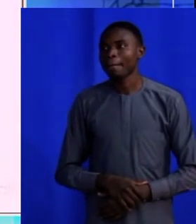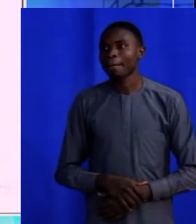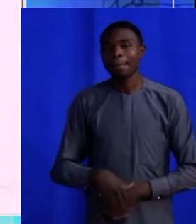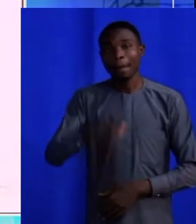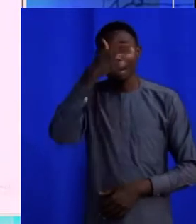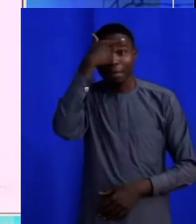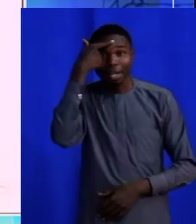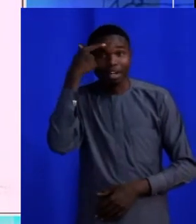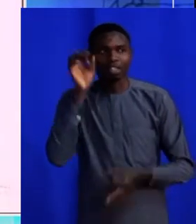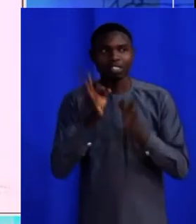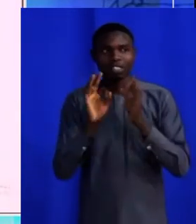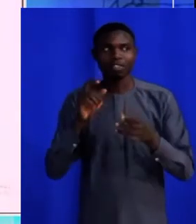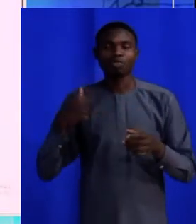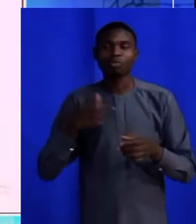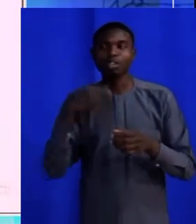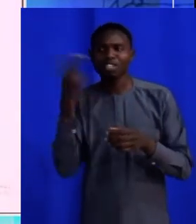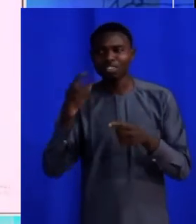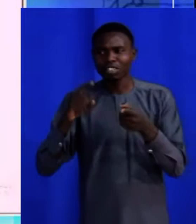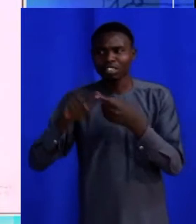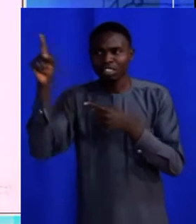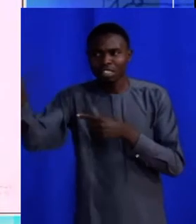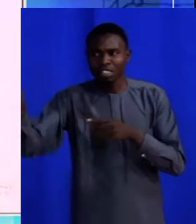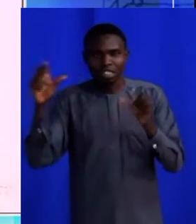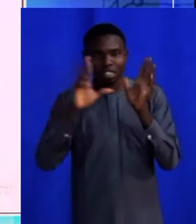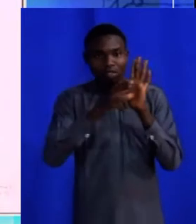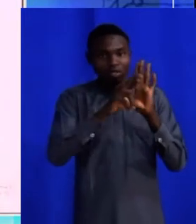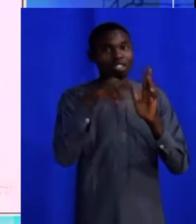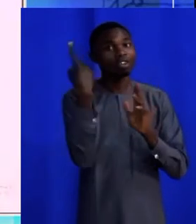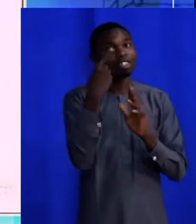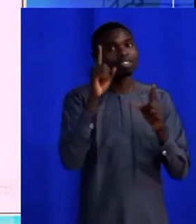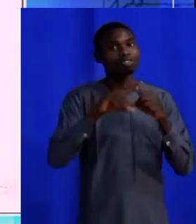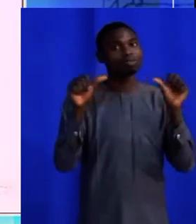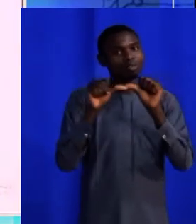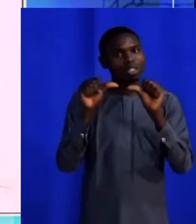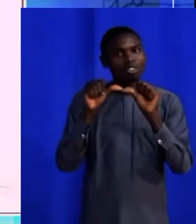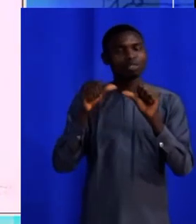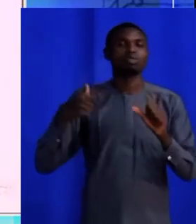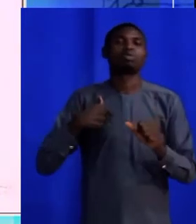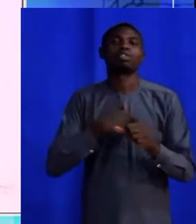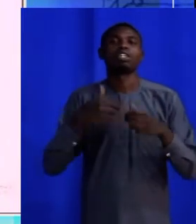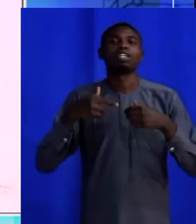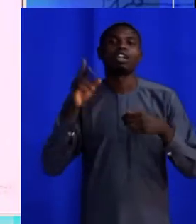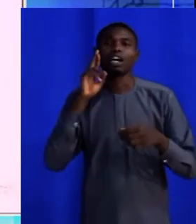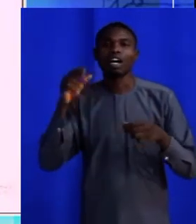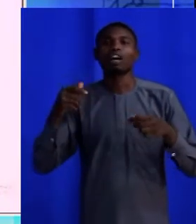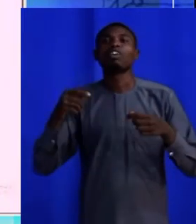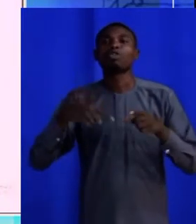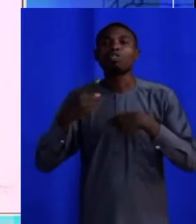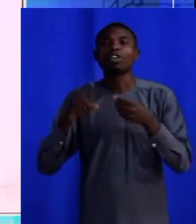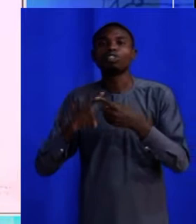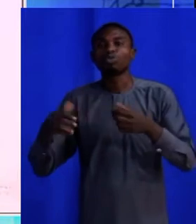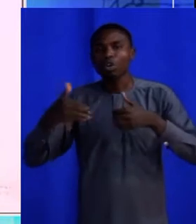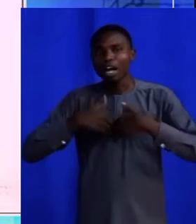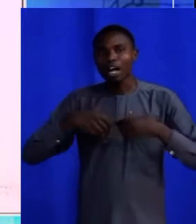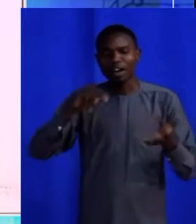vegetables. So omnivorous, a man is an omnivorous. He eats everything, just like a goat.